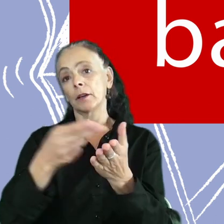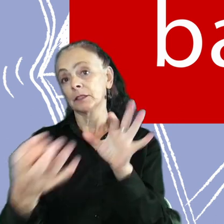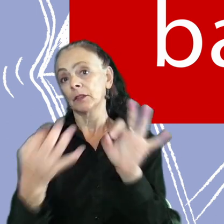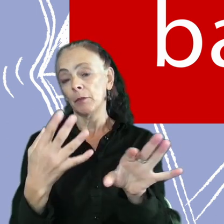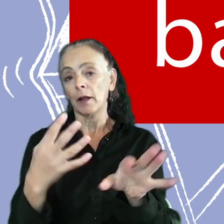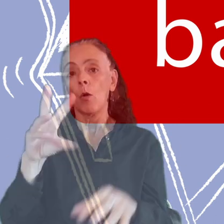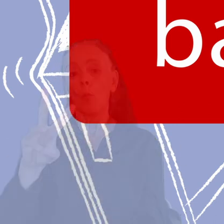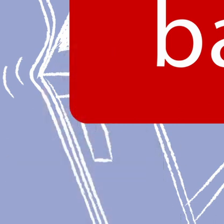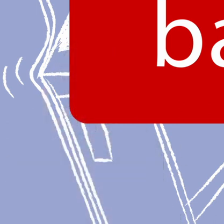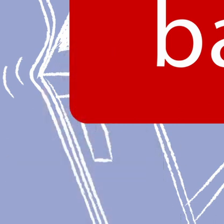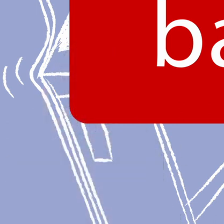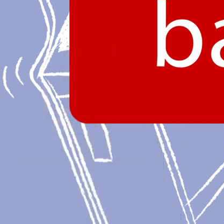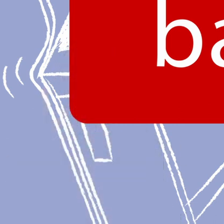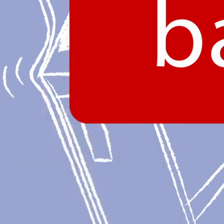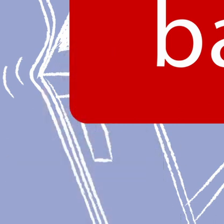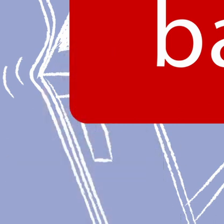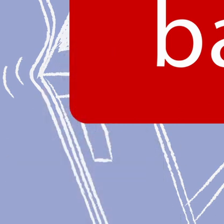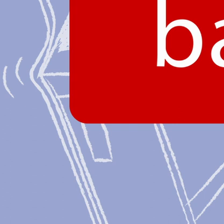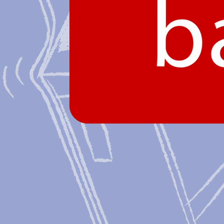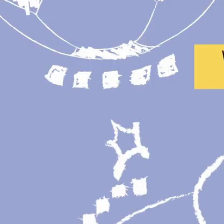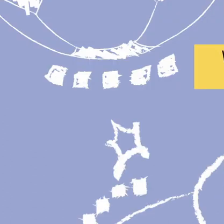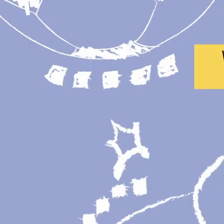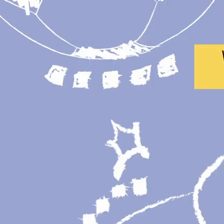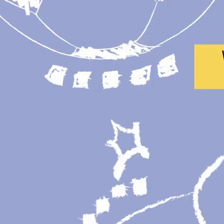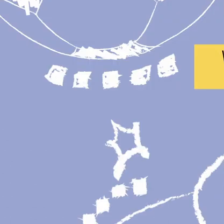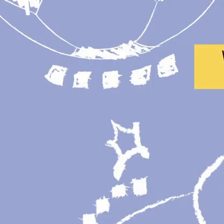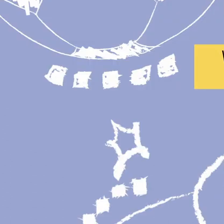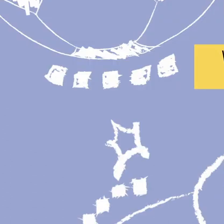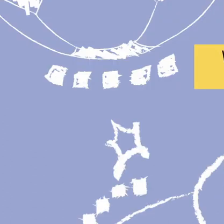share modify and get honest feedback on